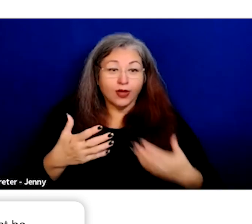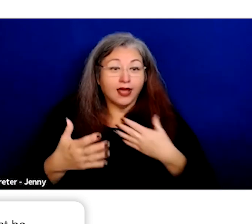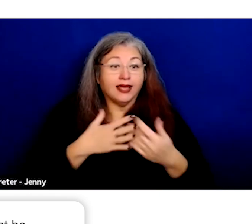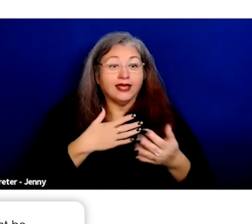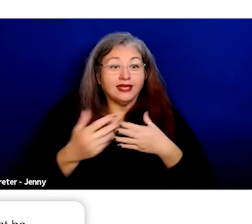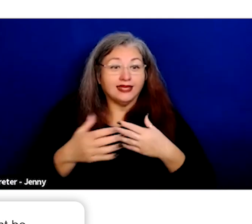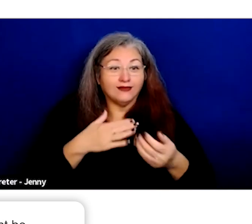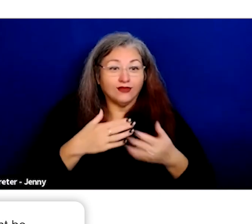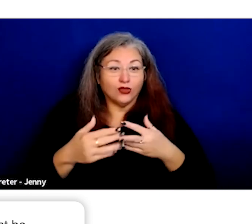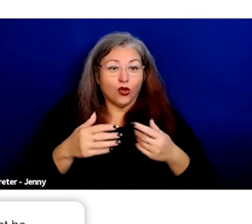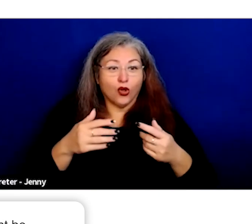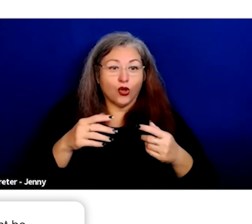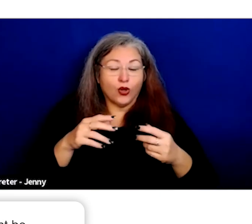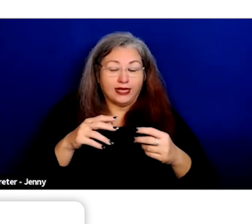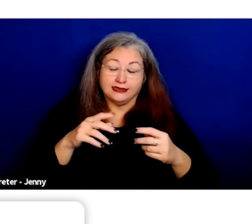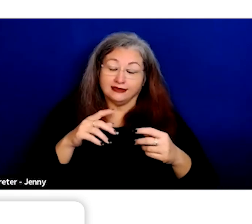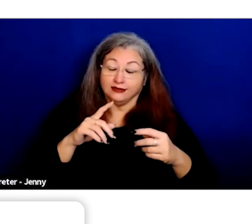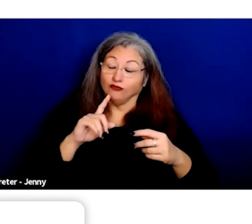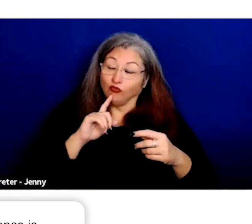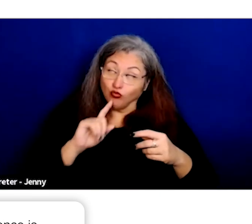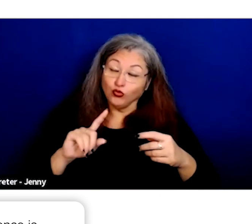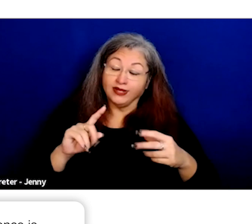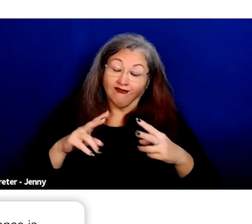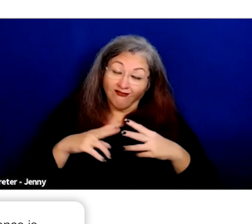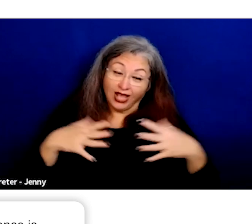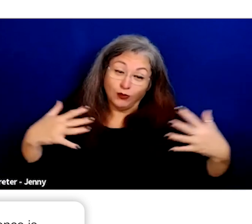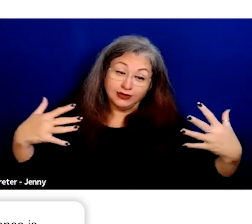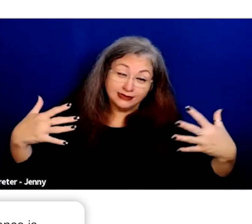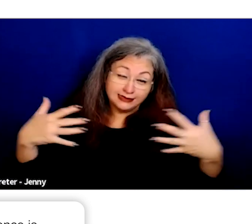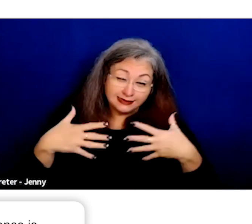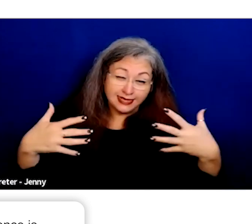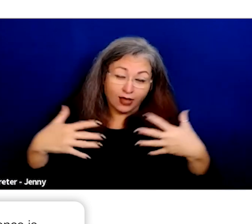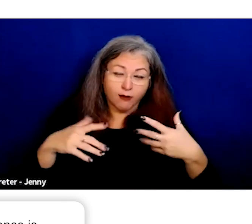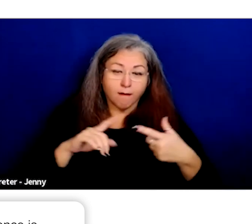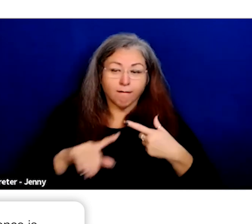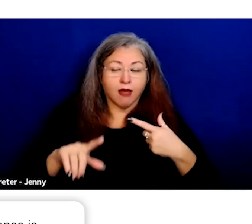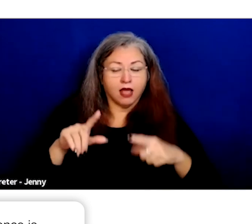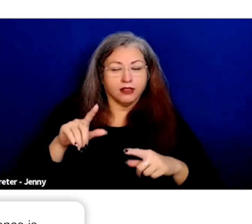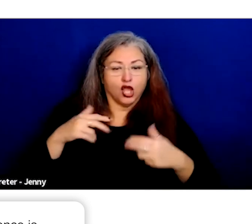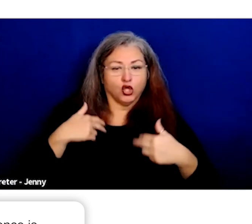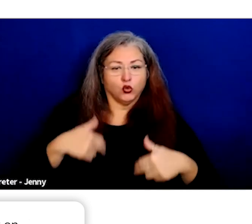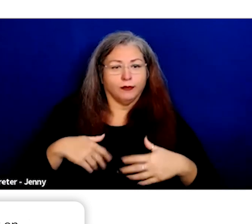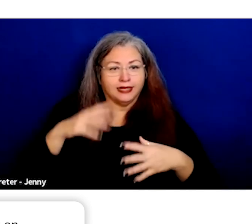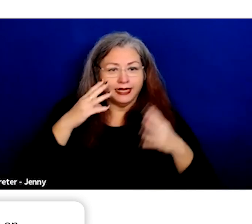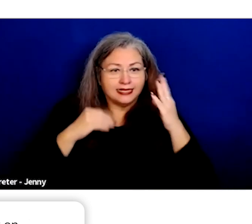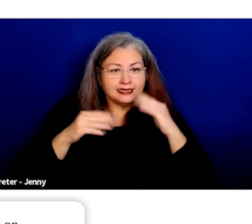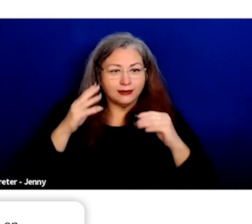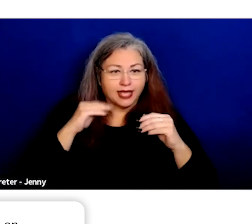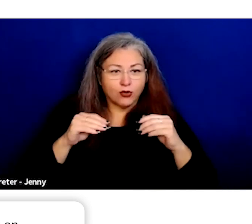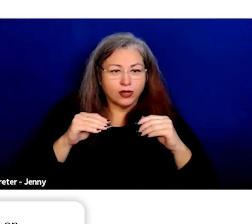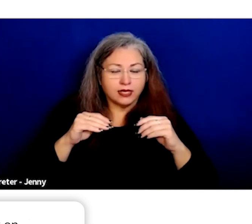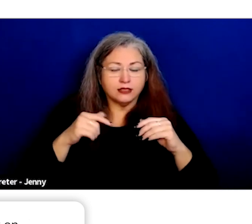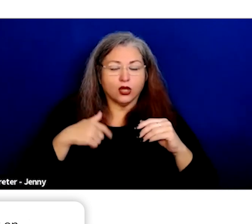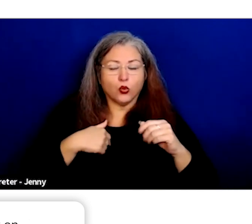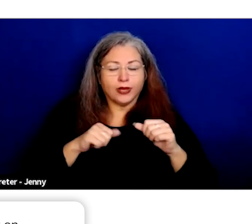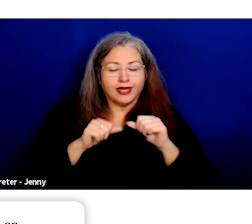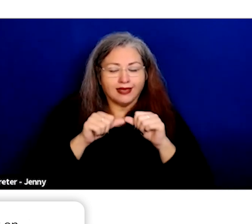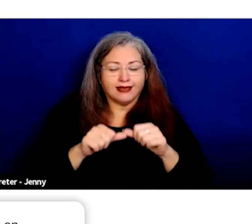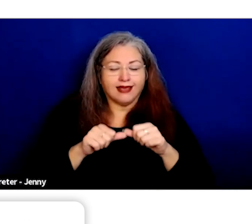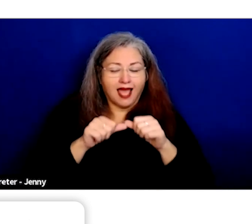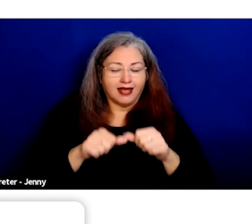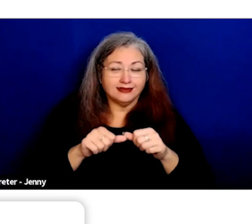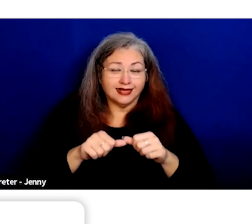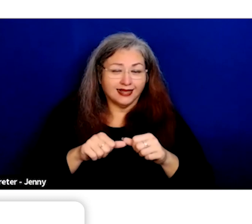be profoundly scary, our human experience is grounded in this constant